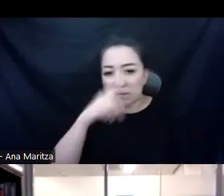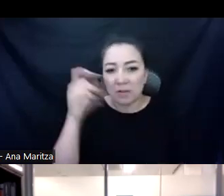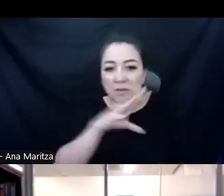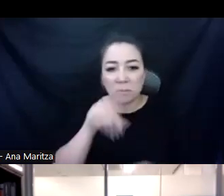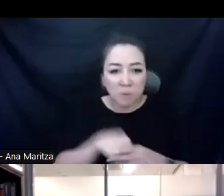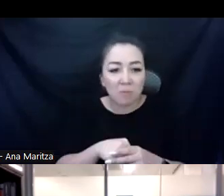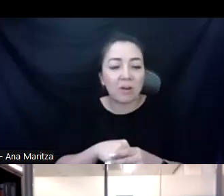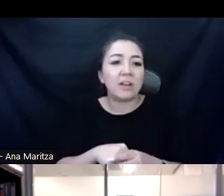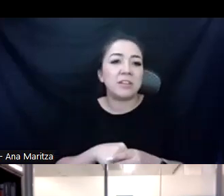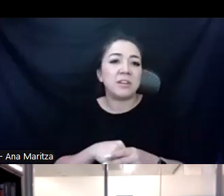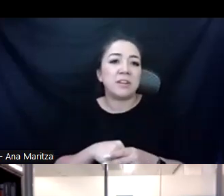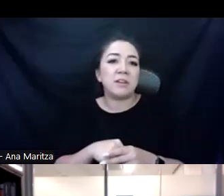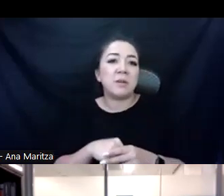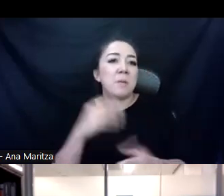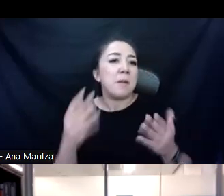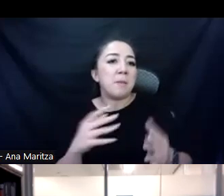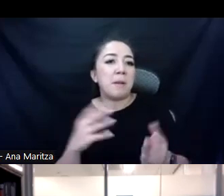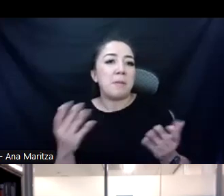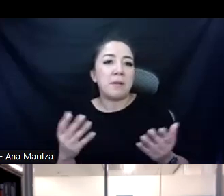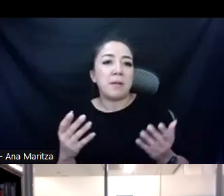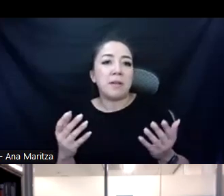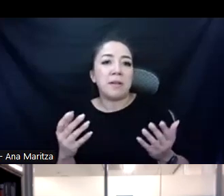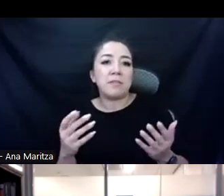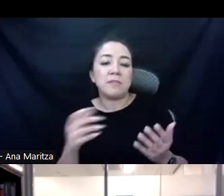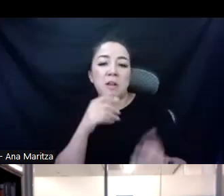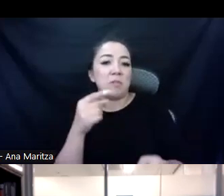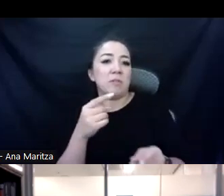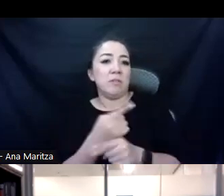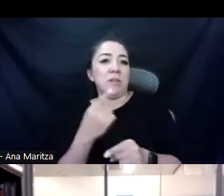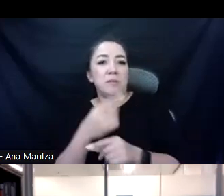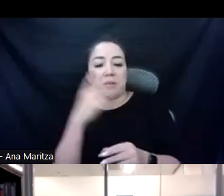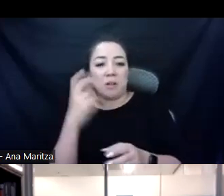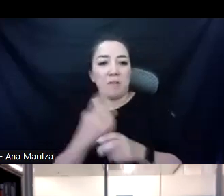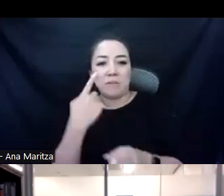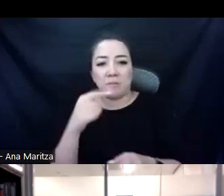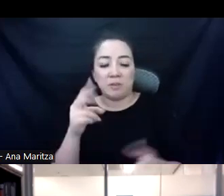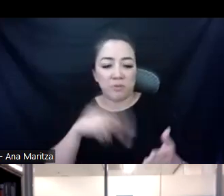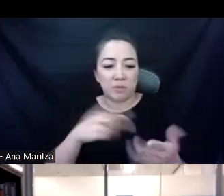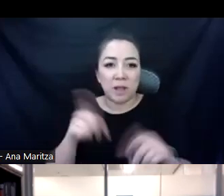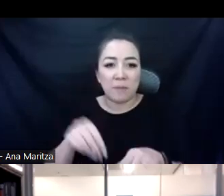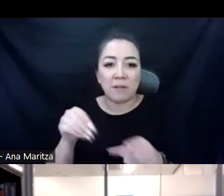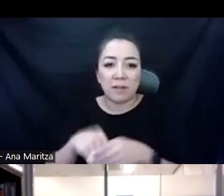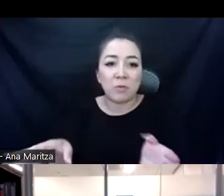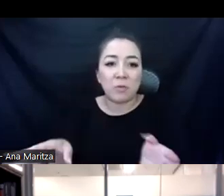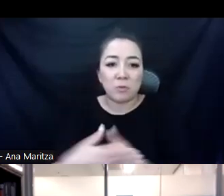of the, but I might be over speaking because it's hard for me to kind of read what's happening in the room.